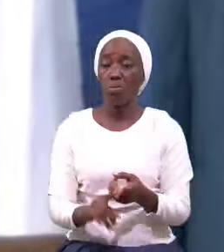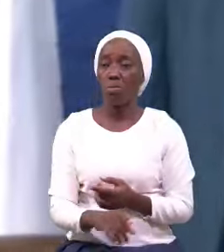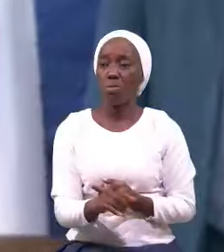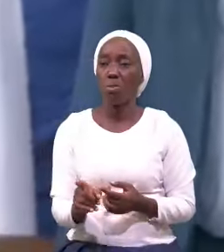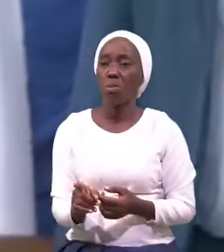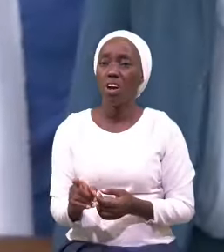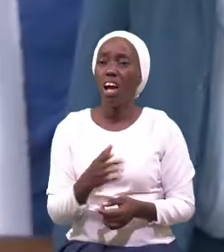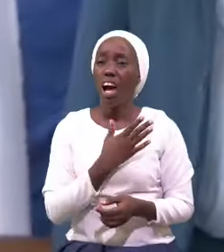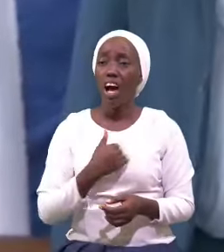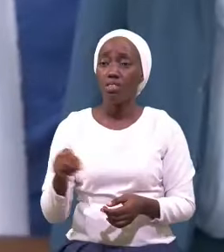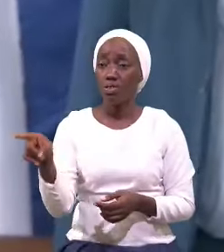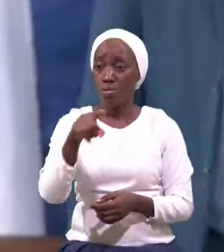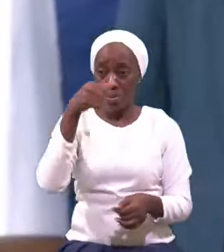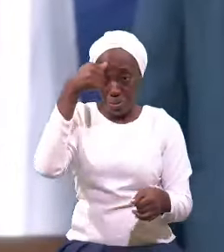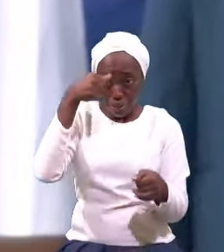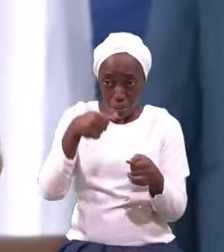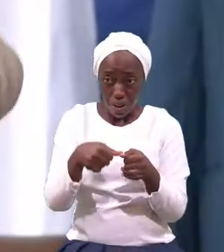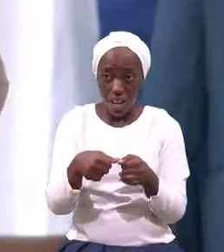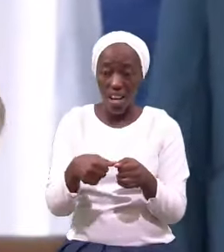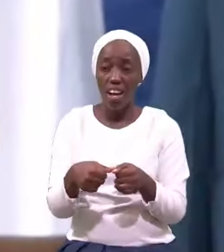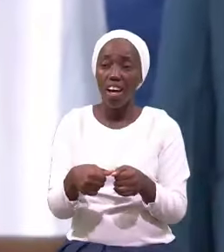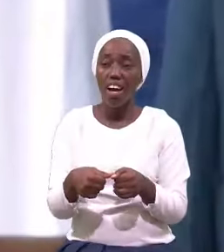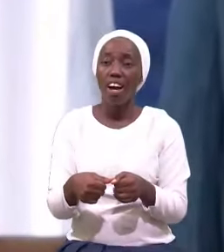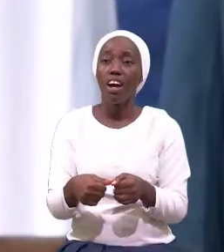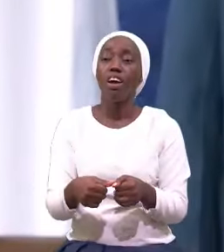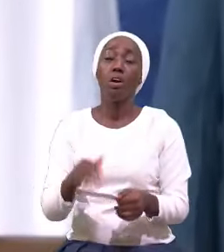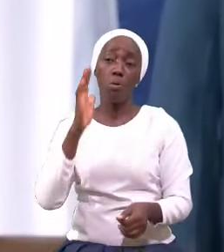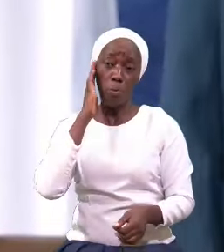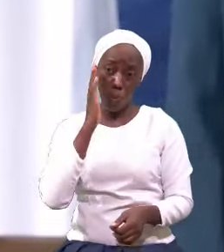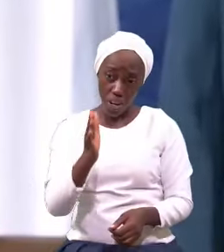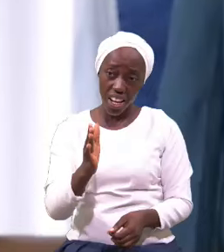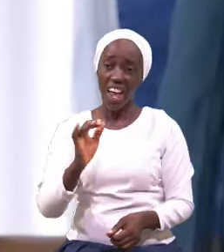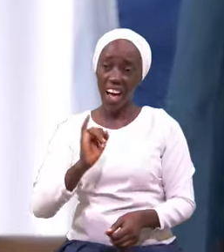And you remember, will I am.